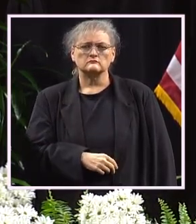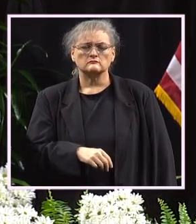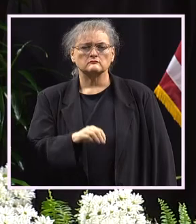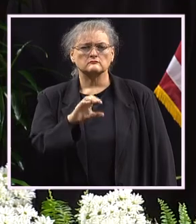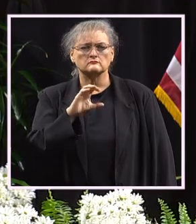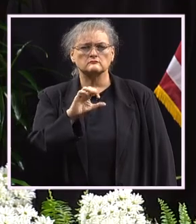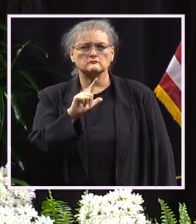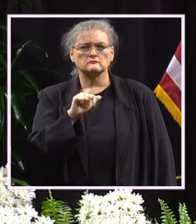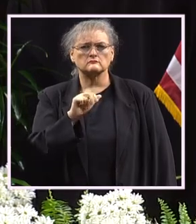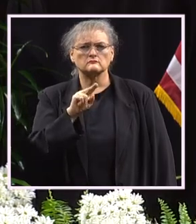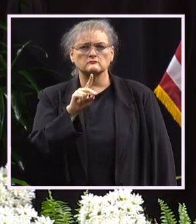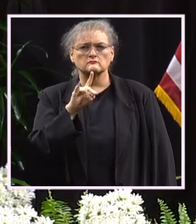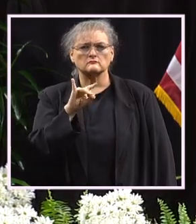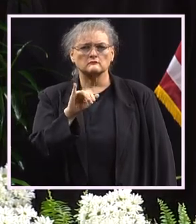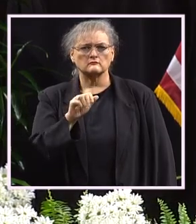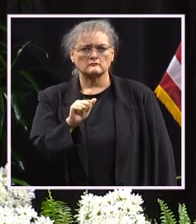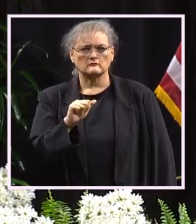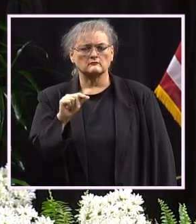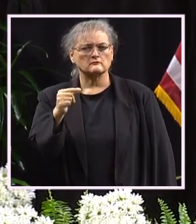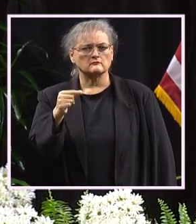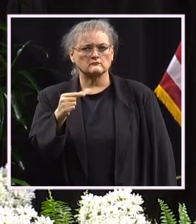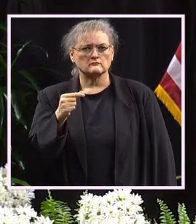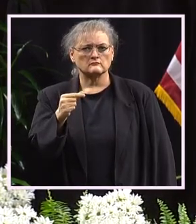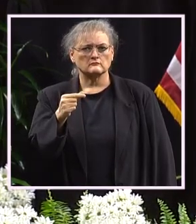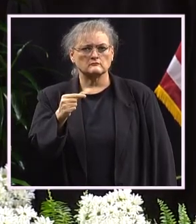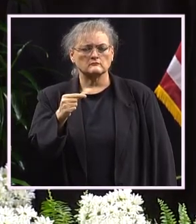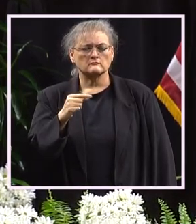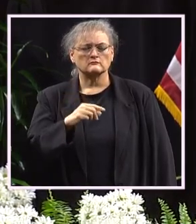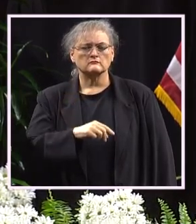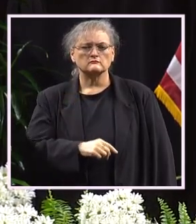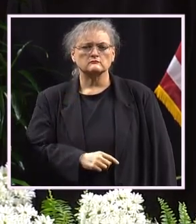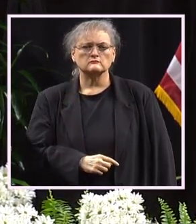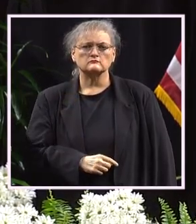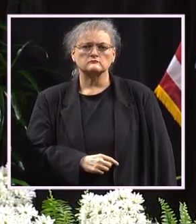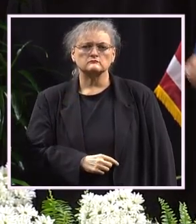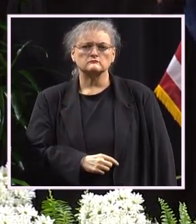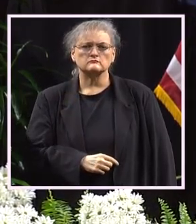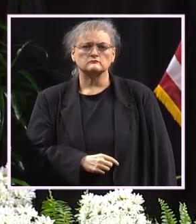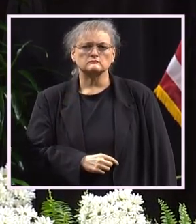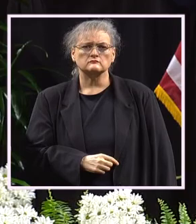Claudia Amanda Morales Gonzalez, magna cum laude.